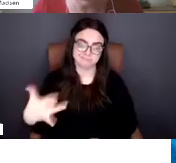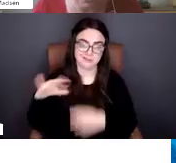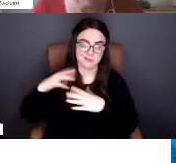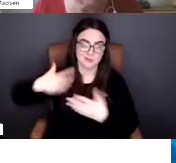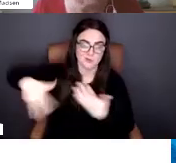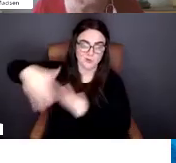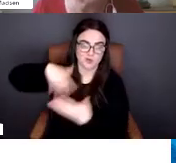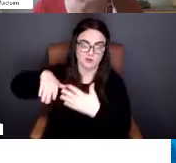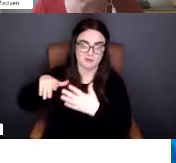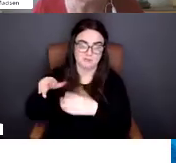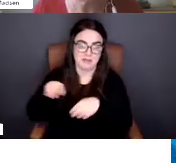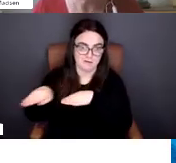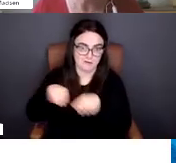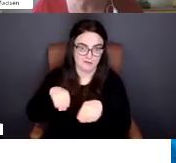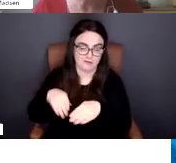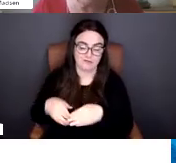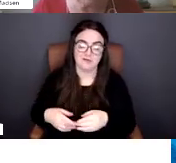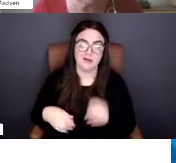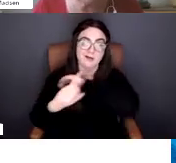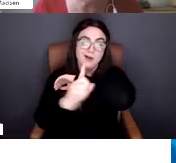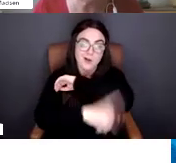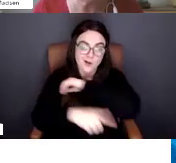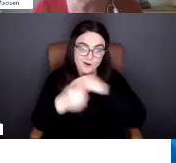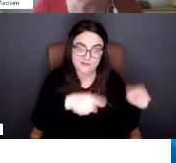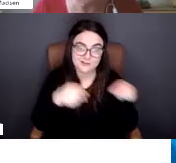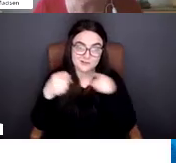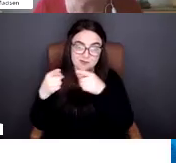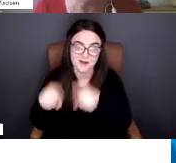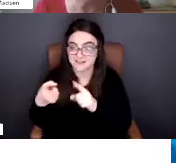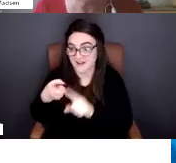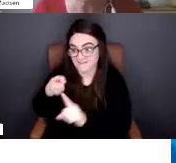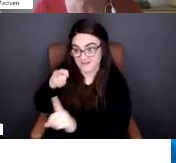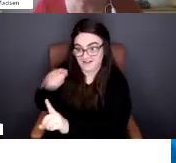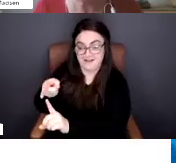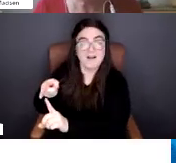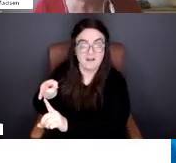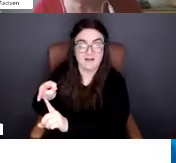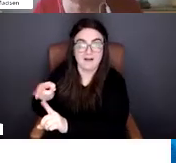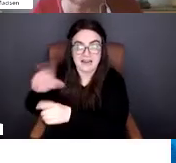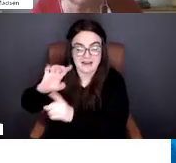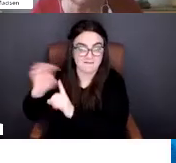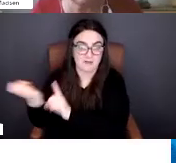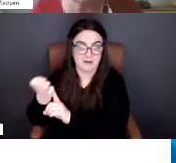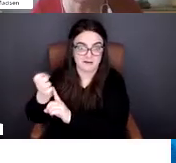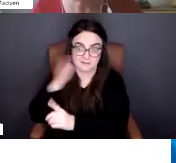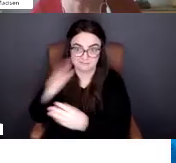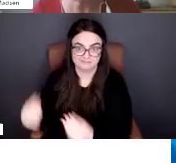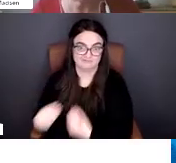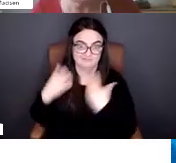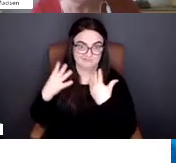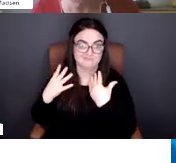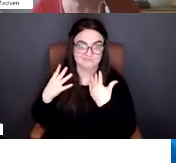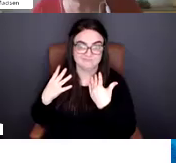a consequence of the social environment. And I always say, just